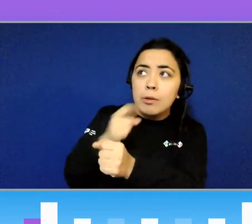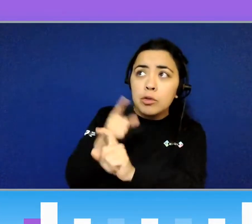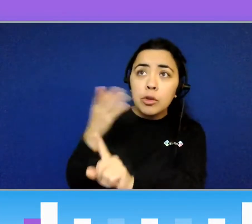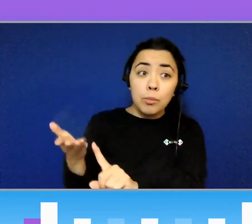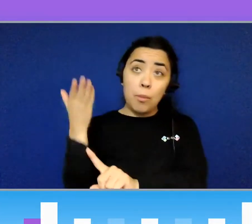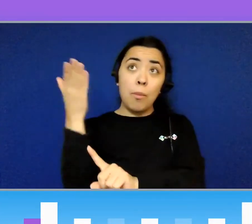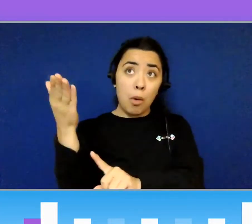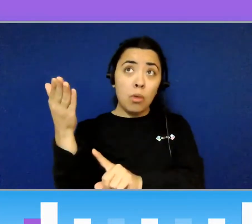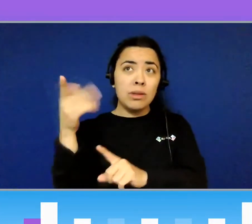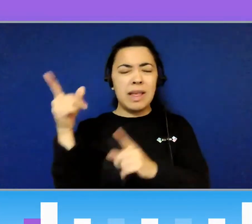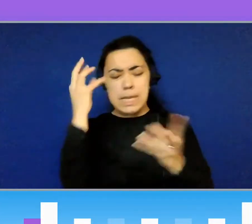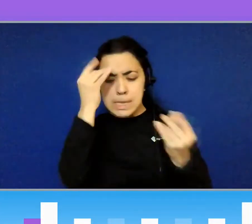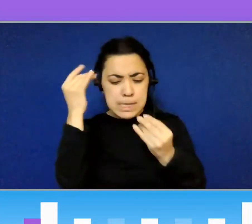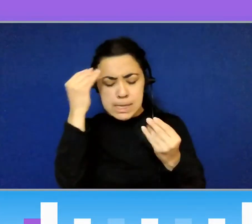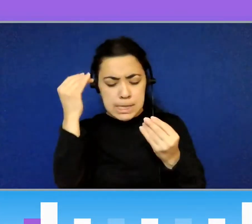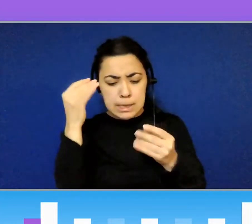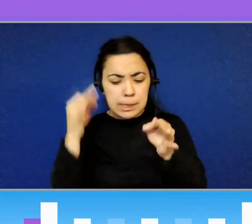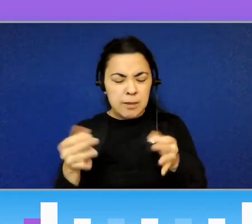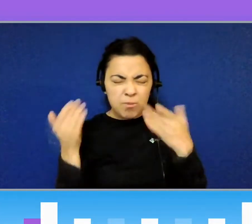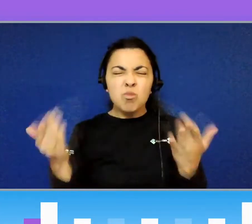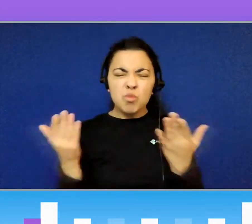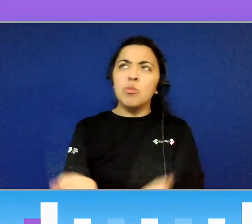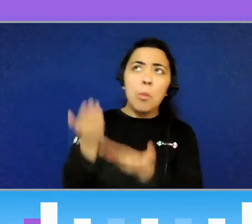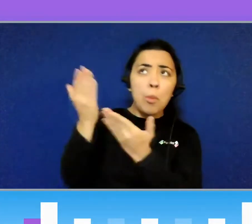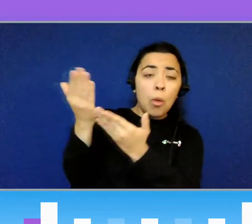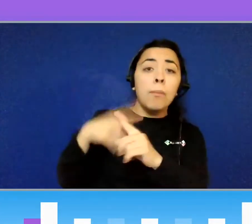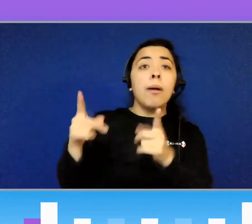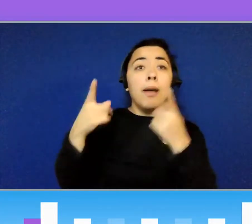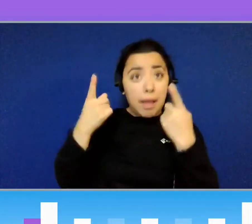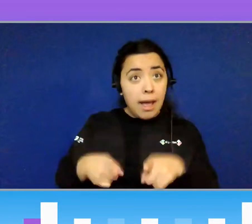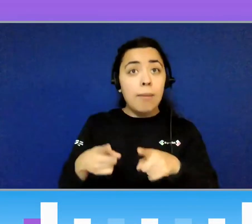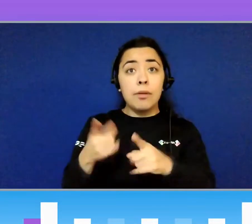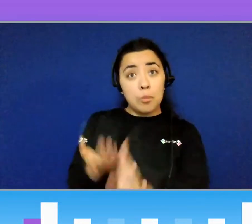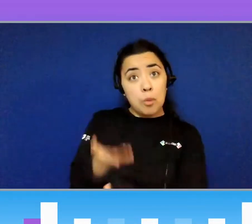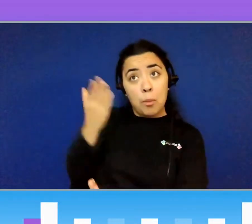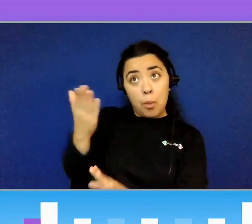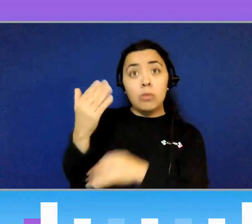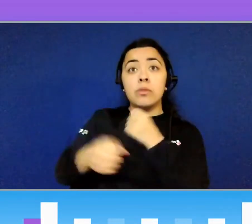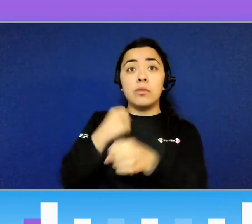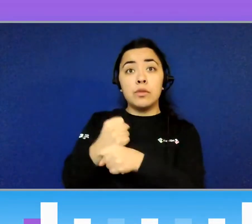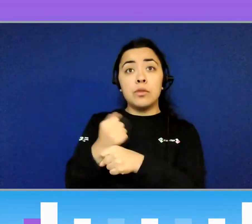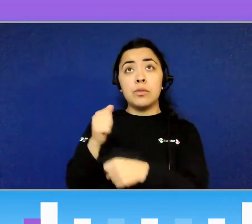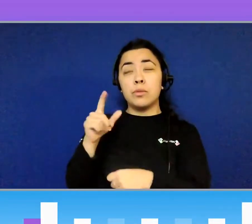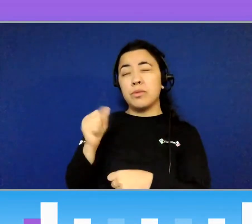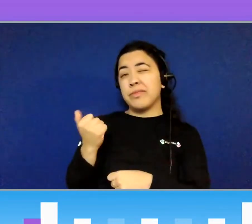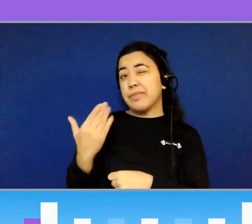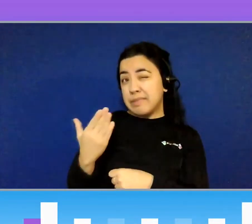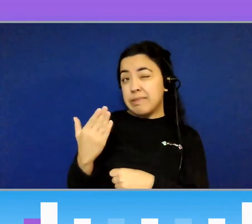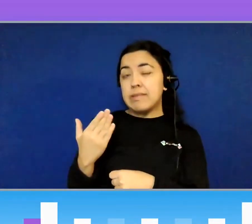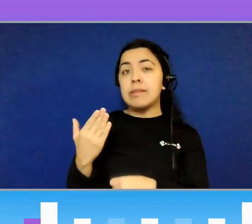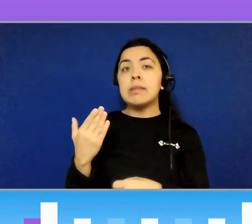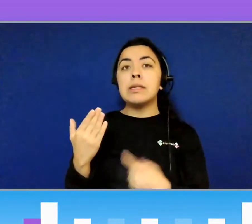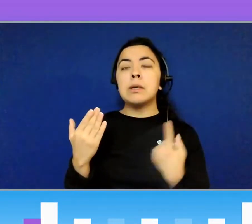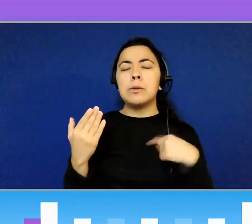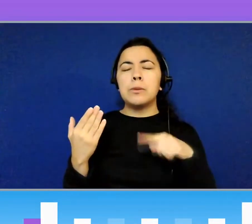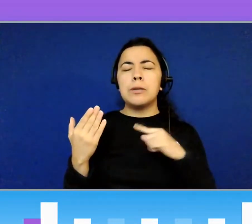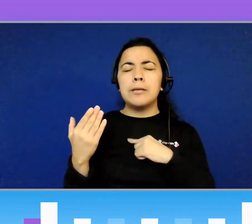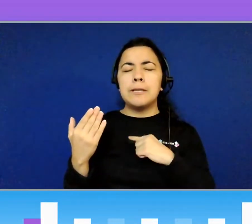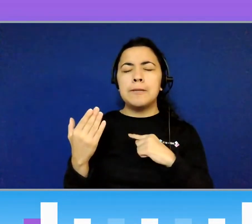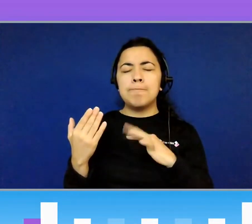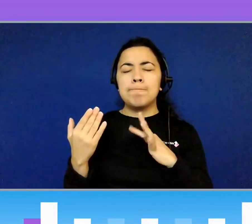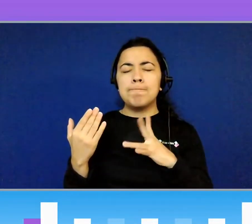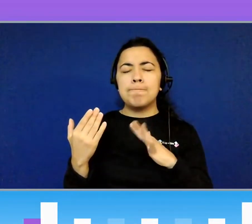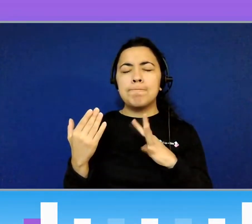to decide to finally propose it, but once they launched the proposal in 2015, we